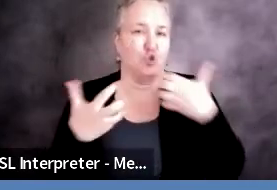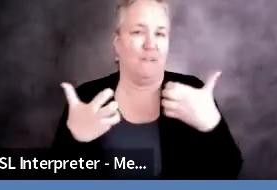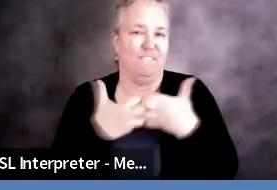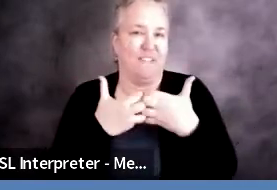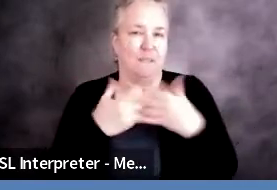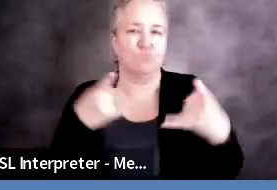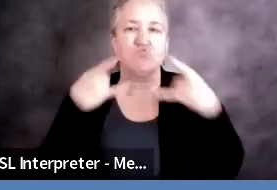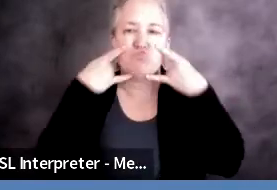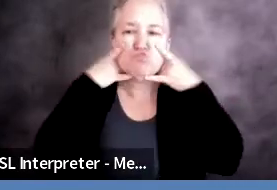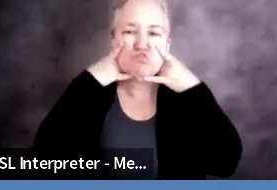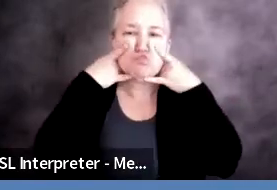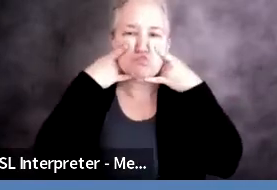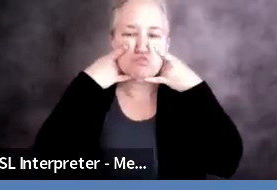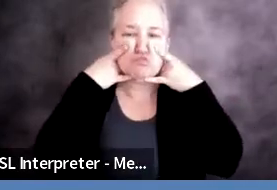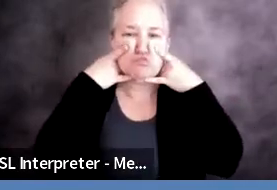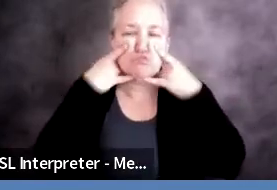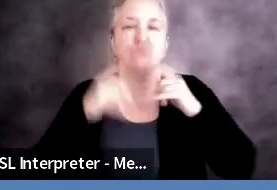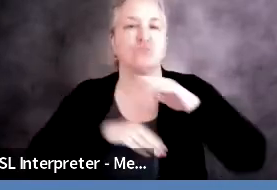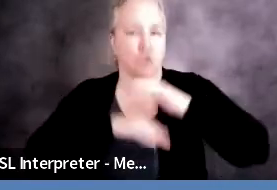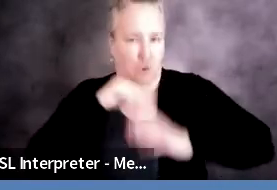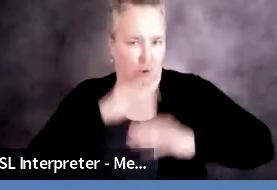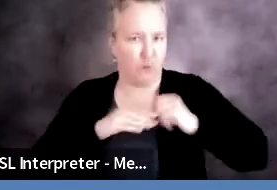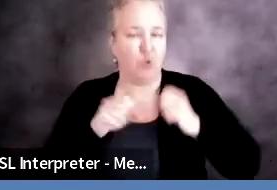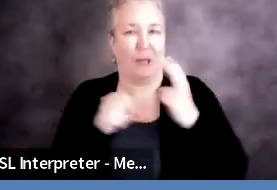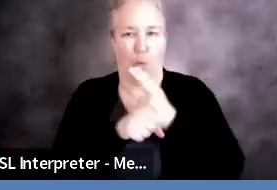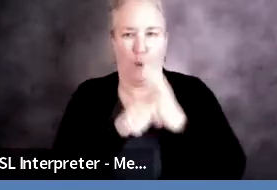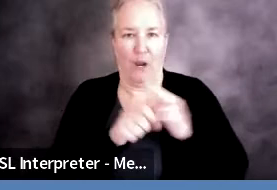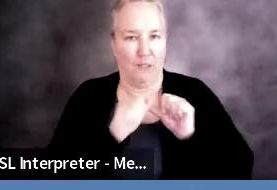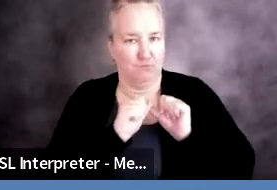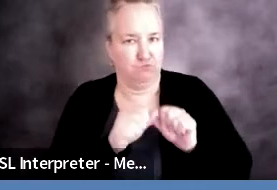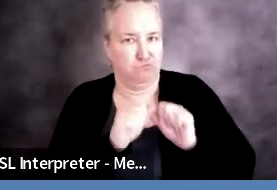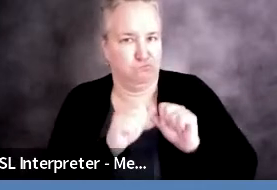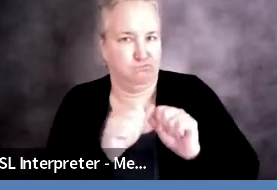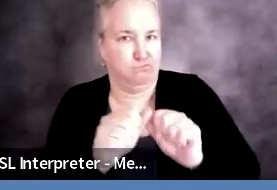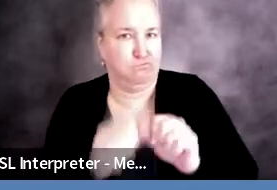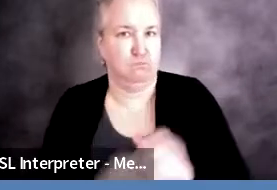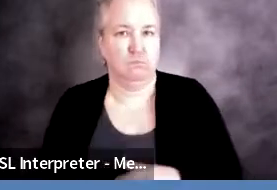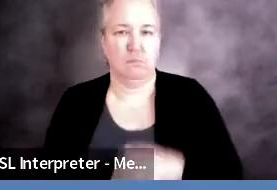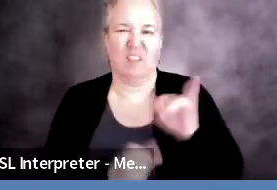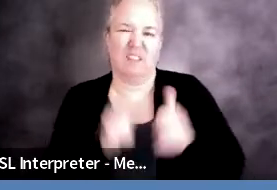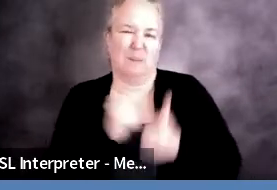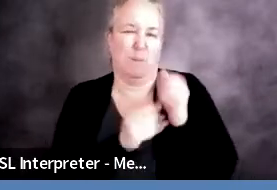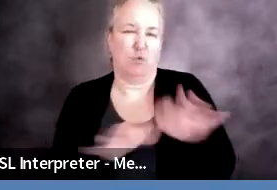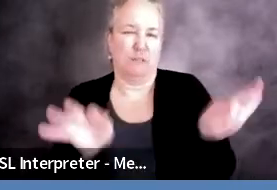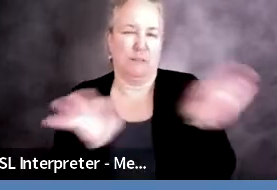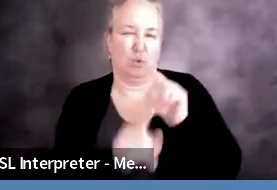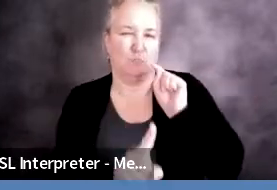and that is comfortable enough for you to wear consistently. That's the most important rule.